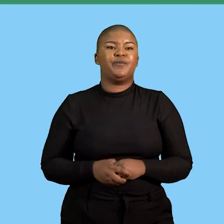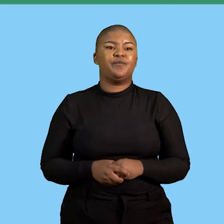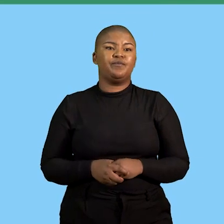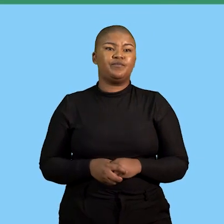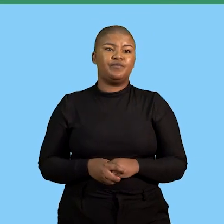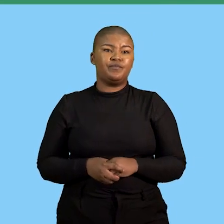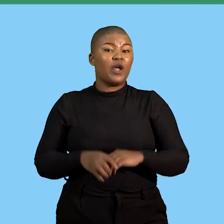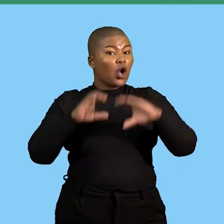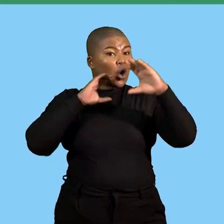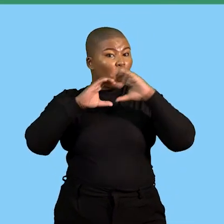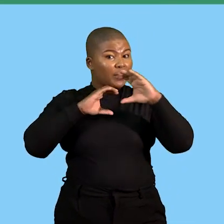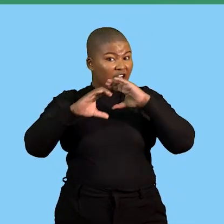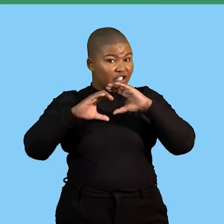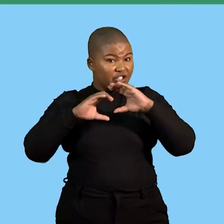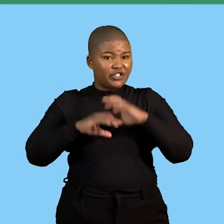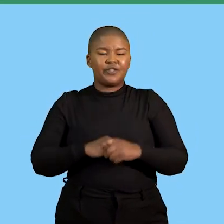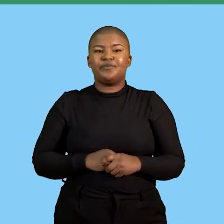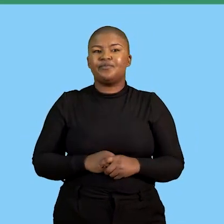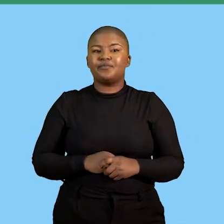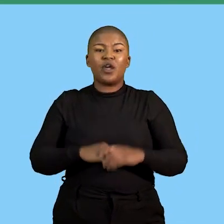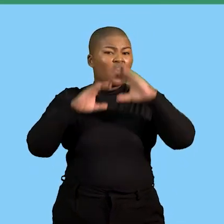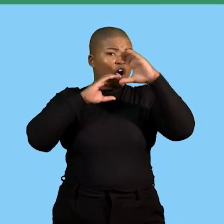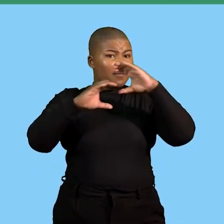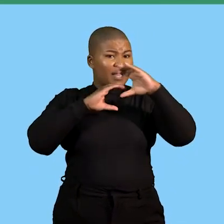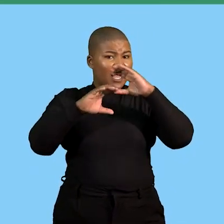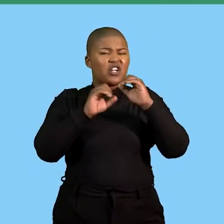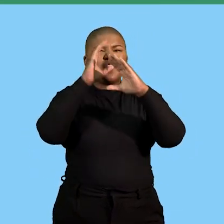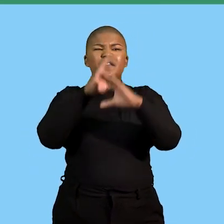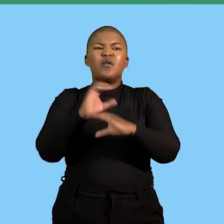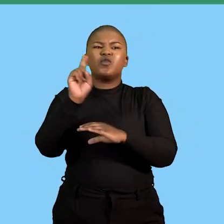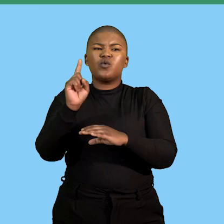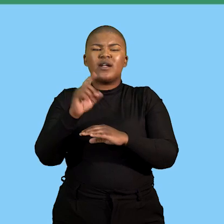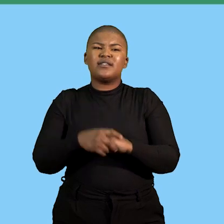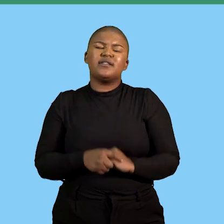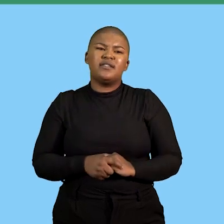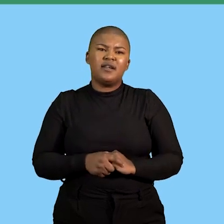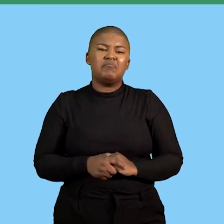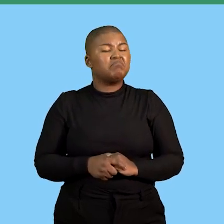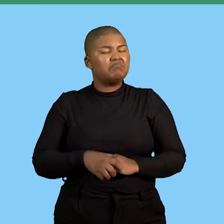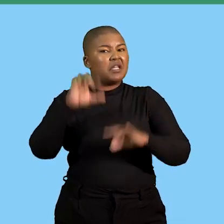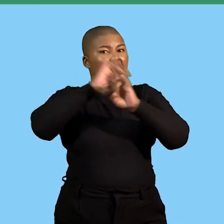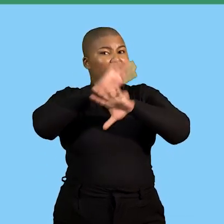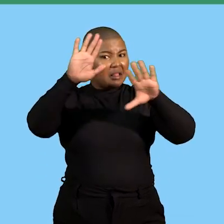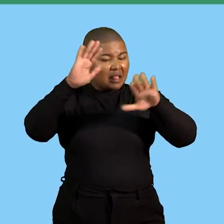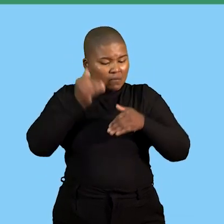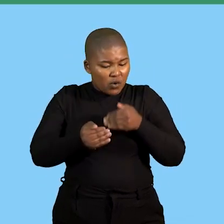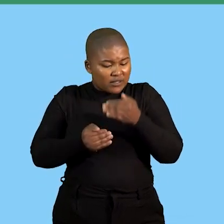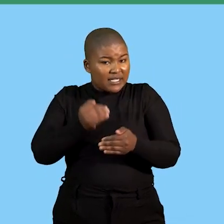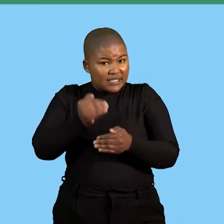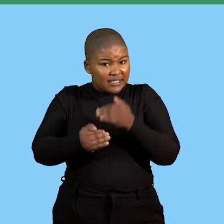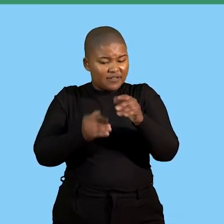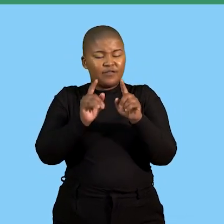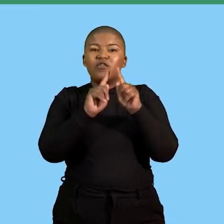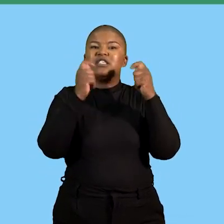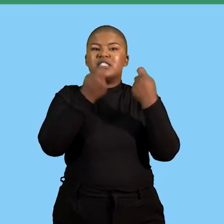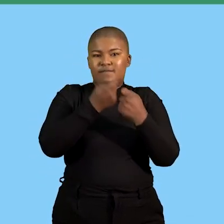criteria could be communication. With communication, it focuses on the idea that a clear set of